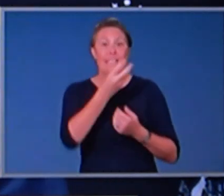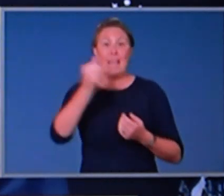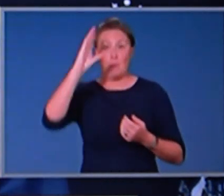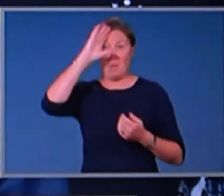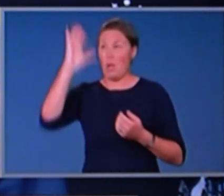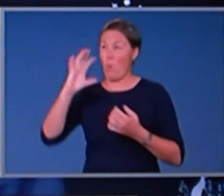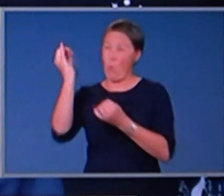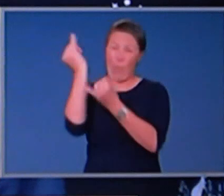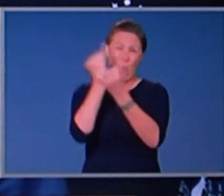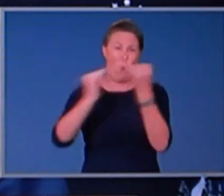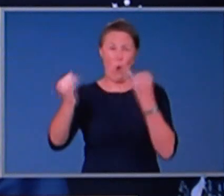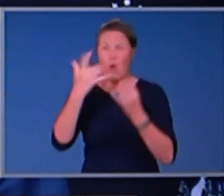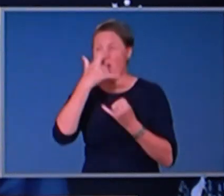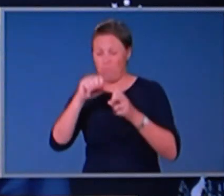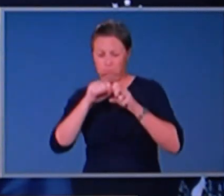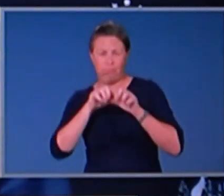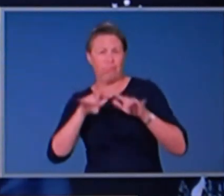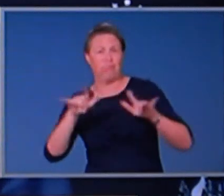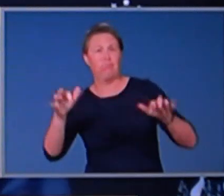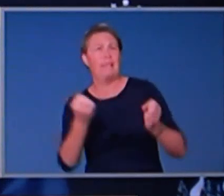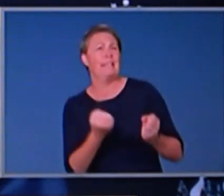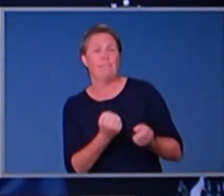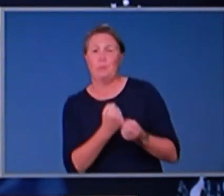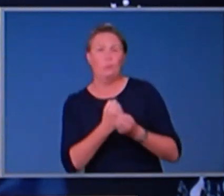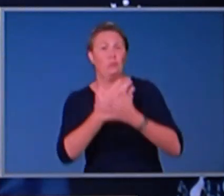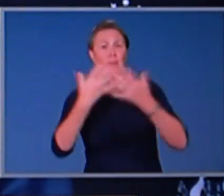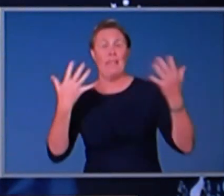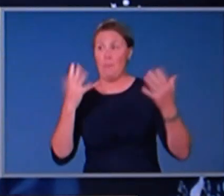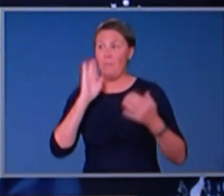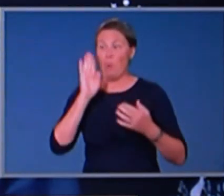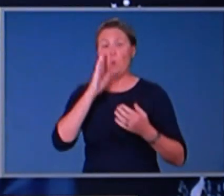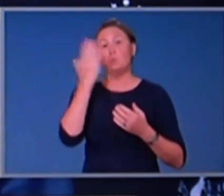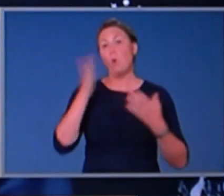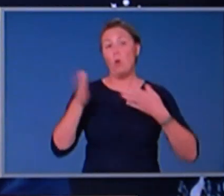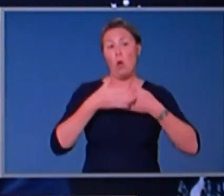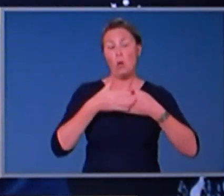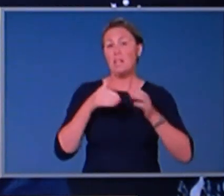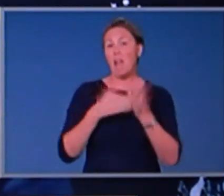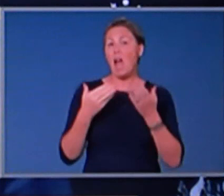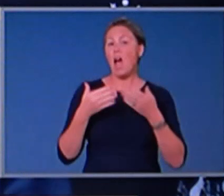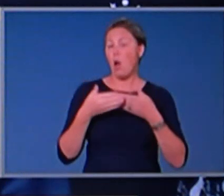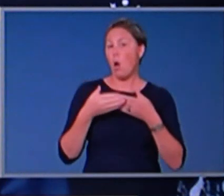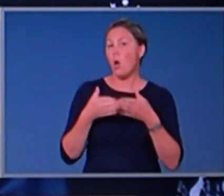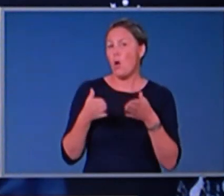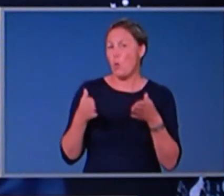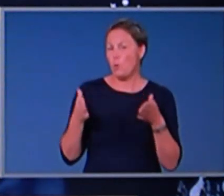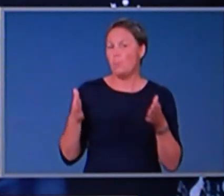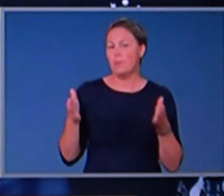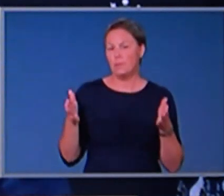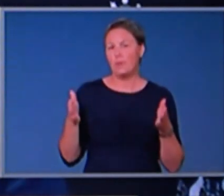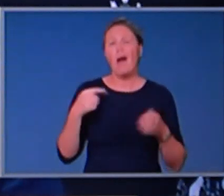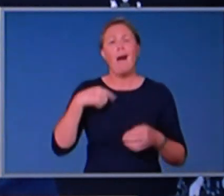than we have at the moment, that did close their schools and are reopening. And we feel, clearly we understand the